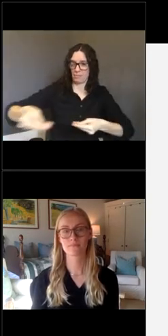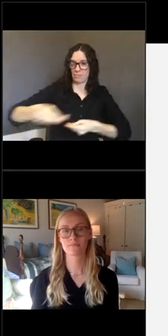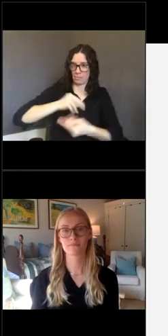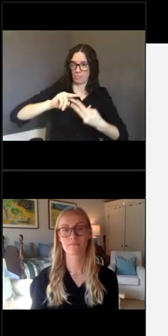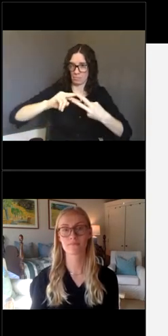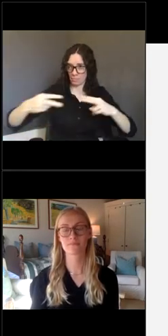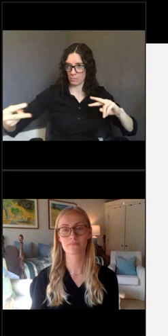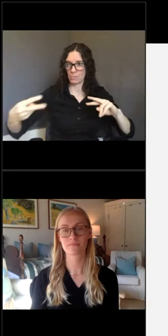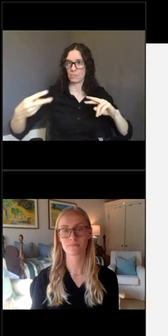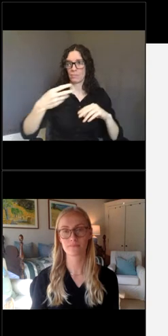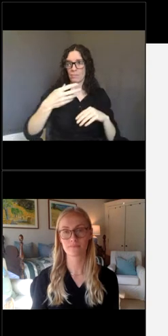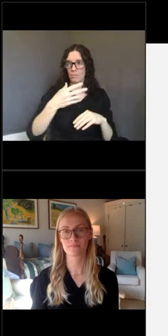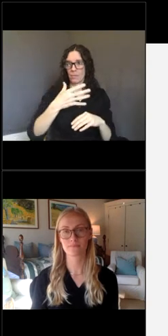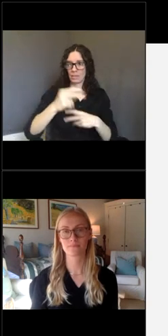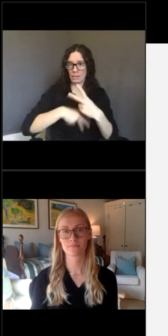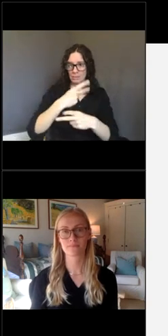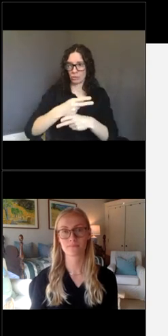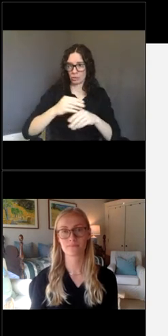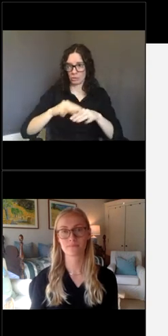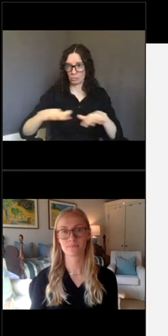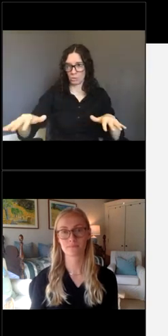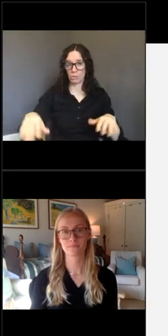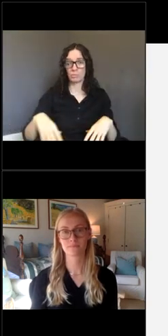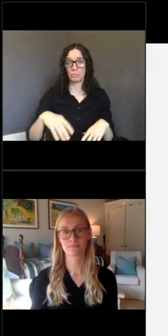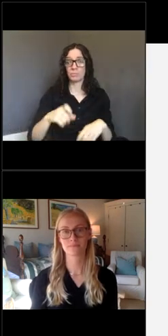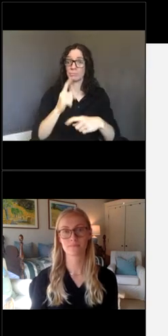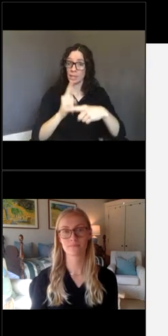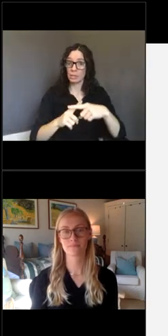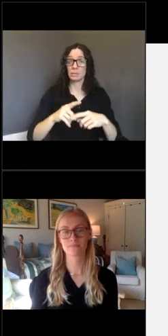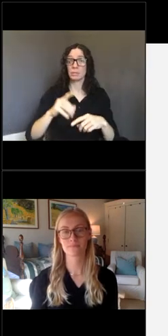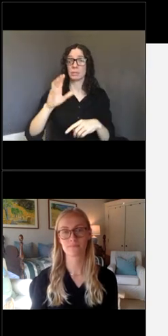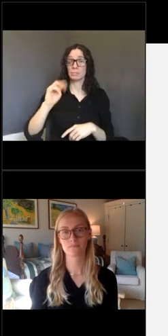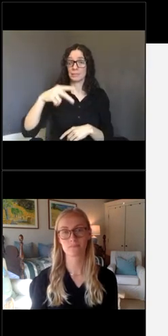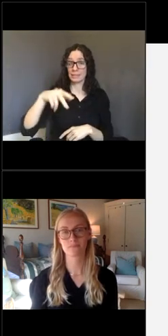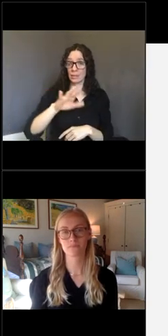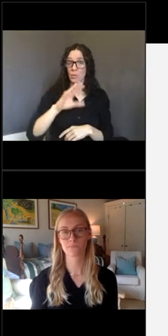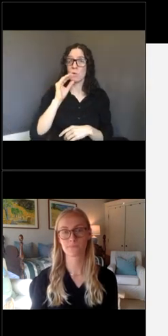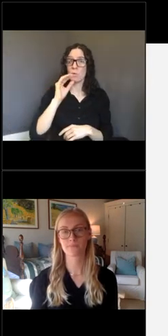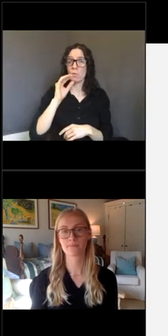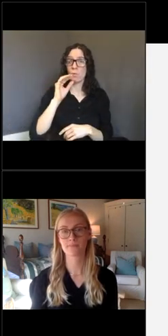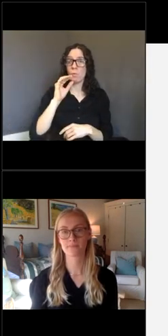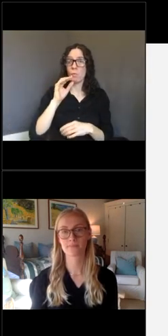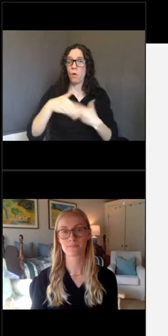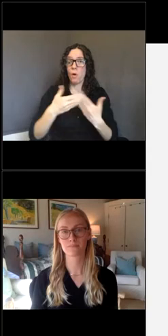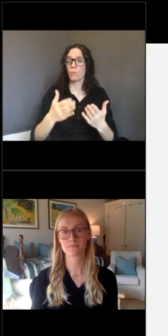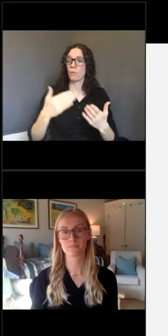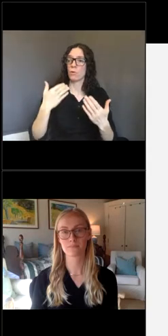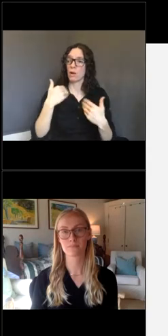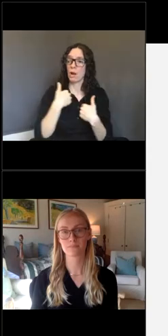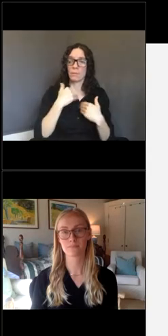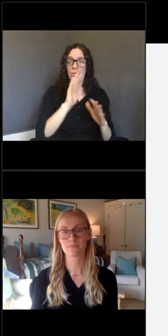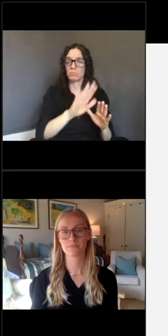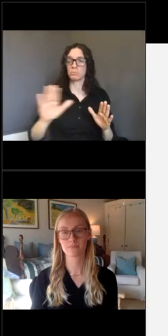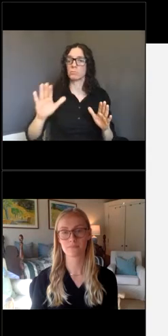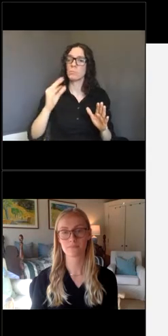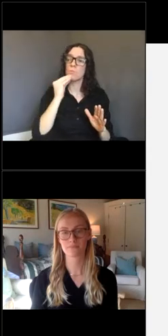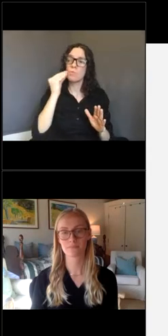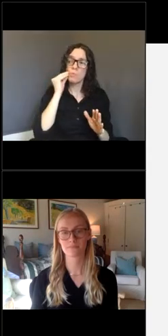from one area to another, their home range, the feeding range throughout